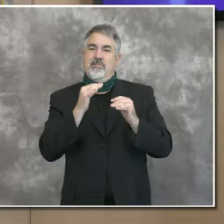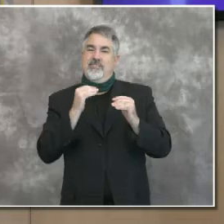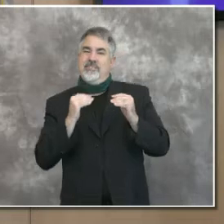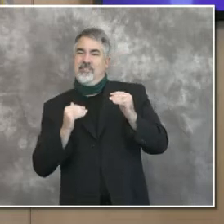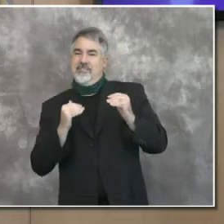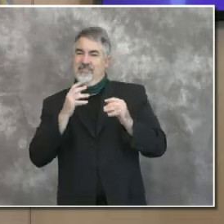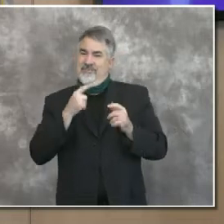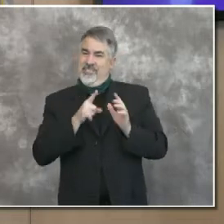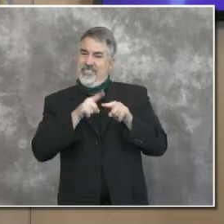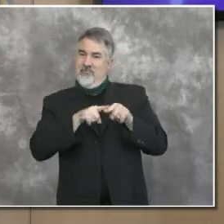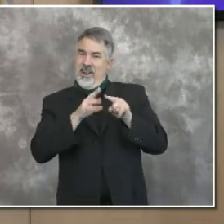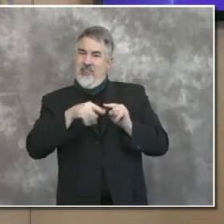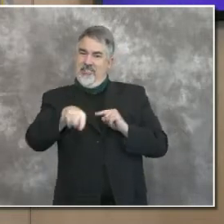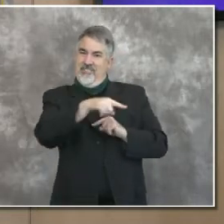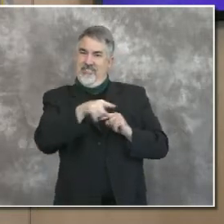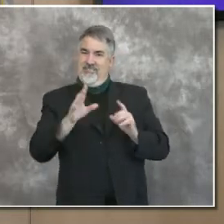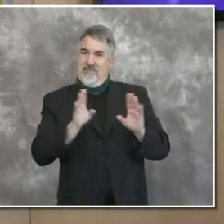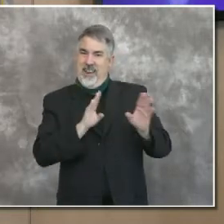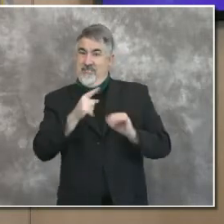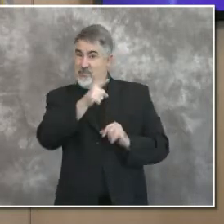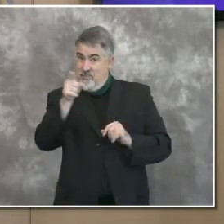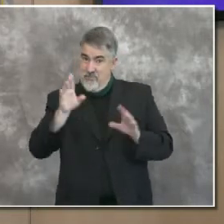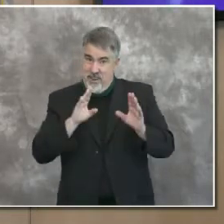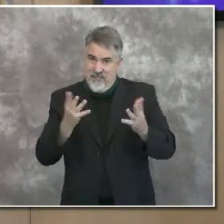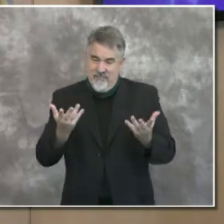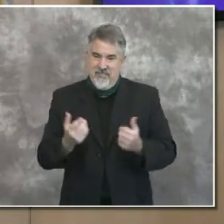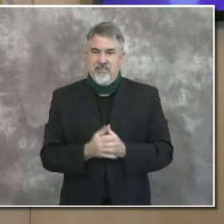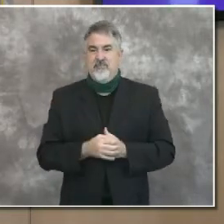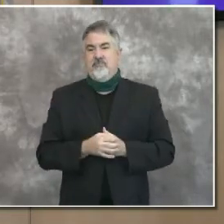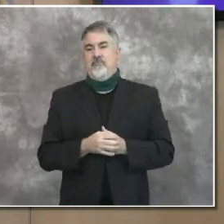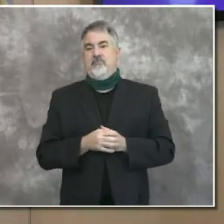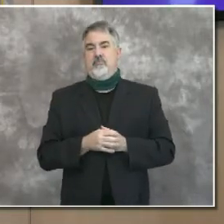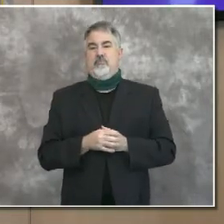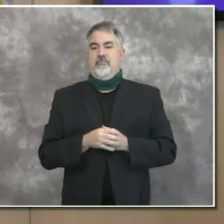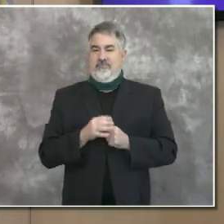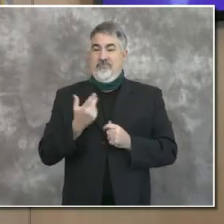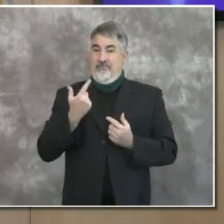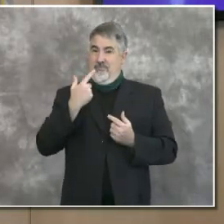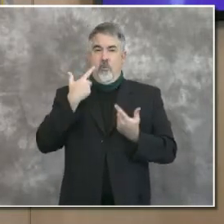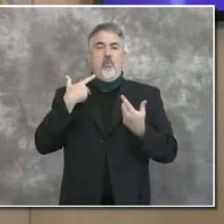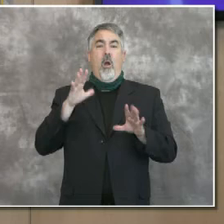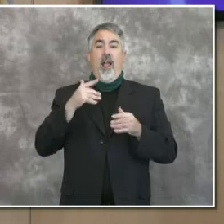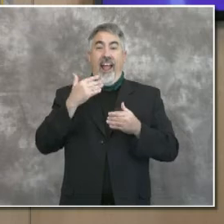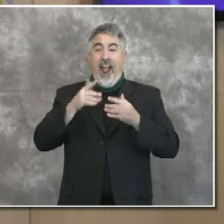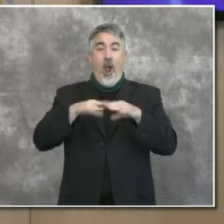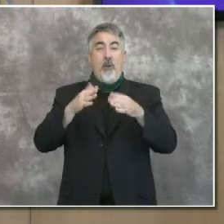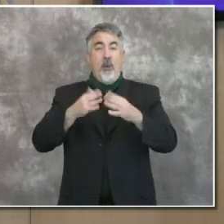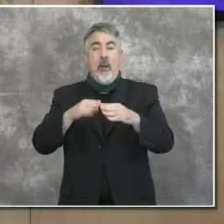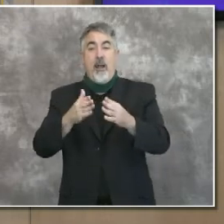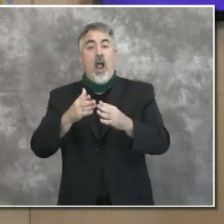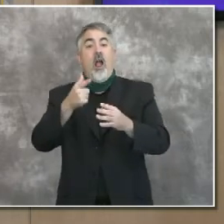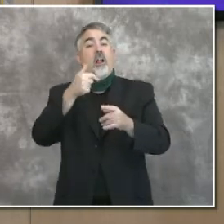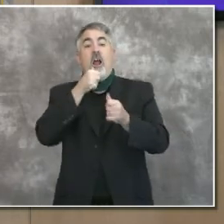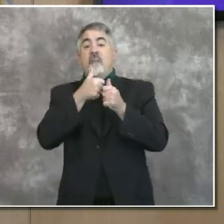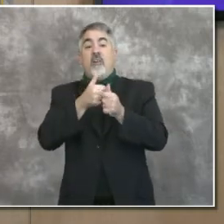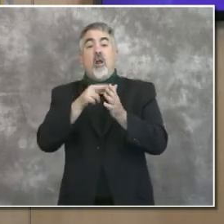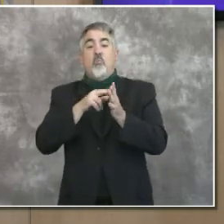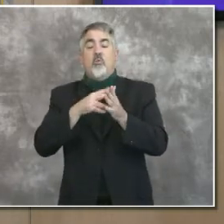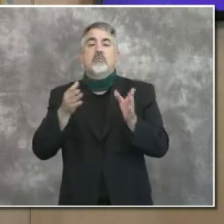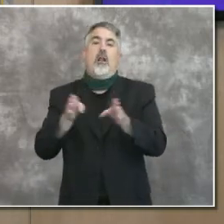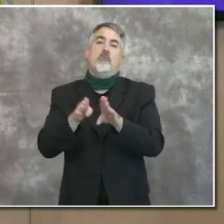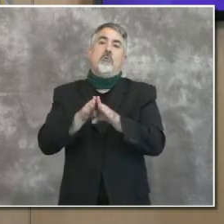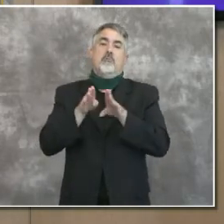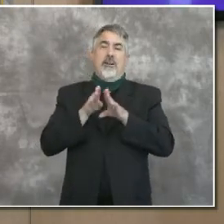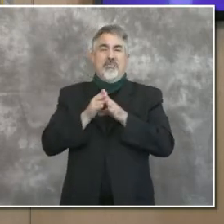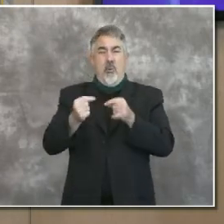We don't want to take steps forward that require us to then move backwards, and a part of that is us adapting to the new